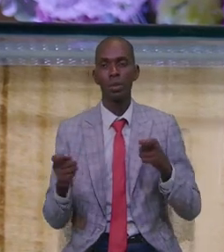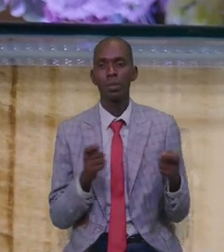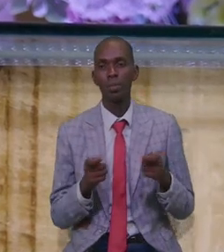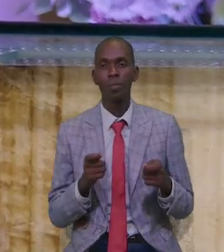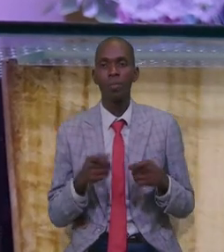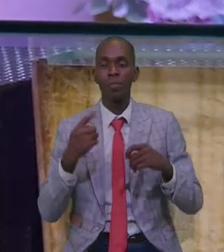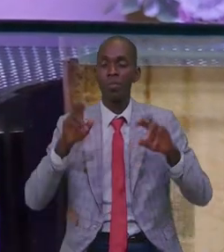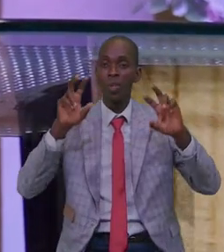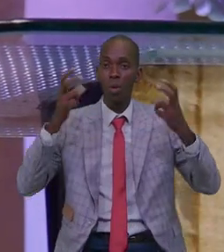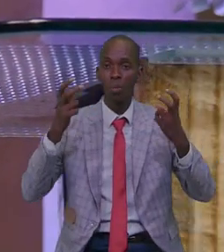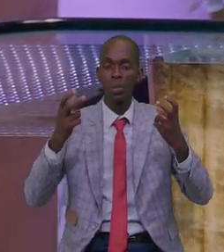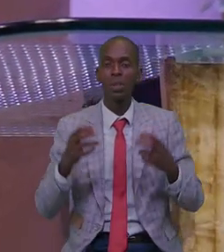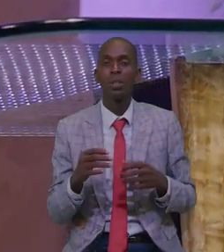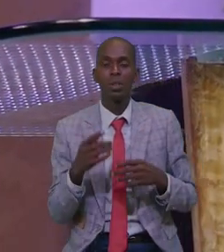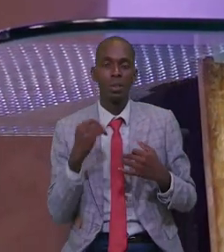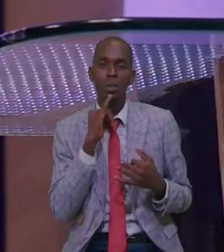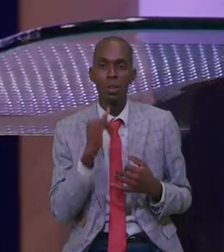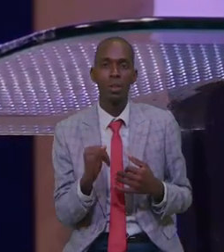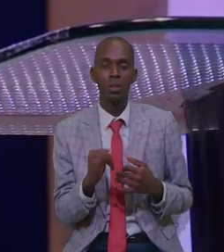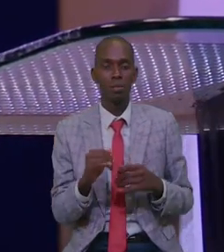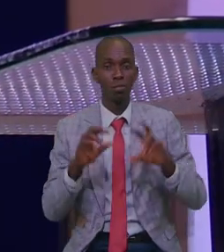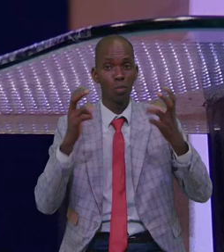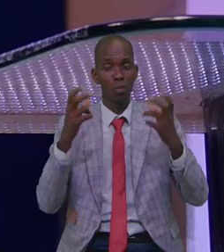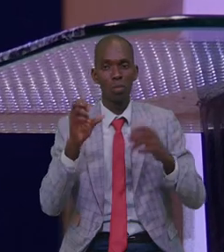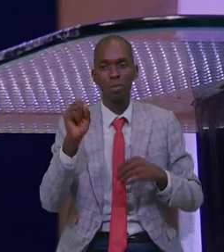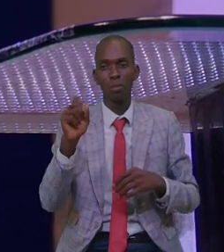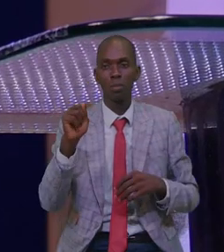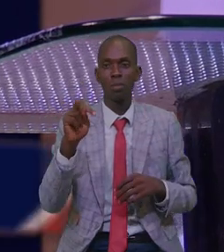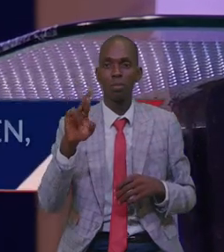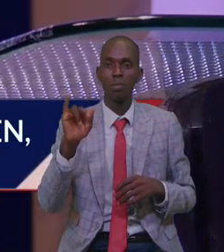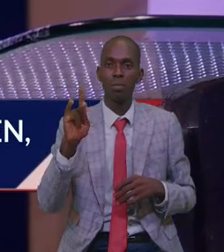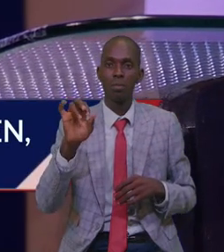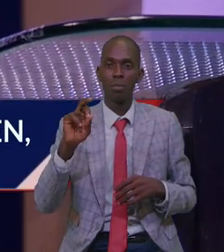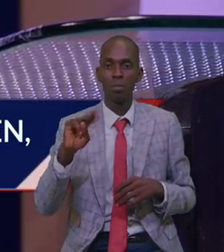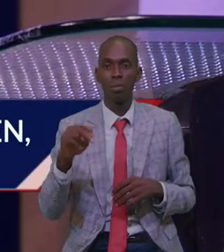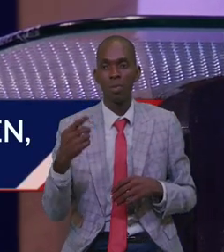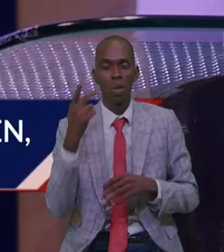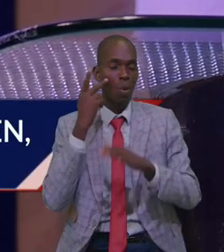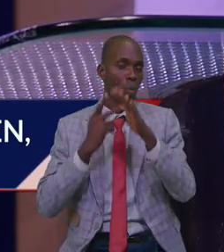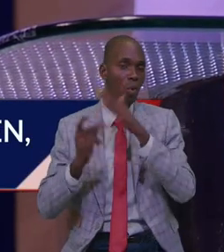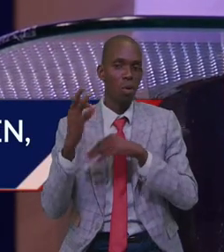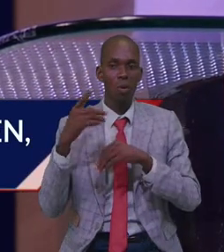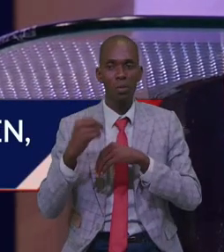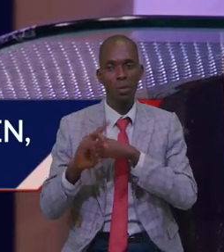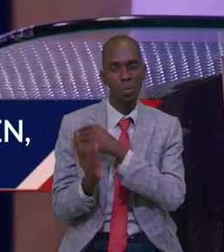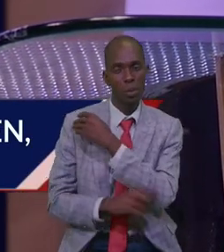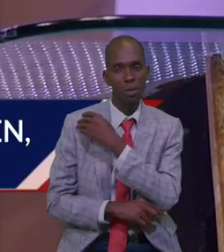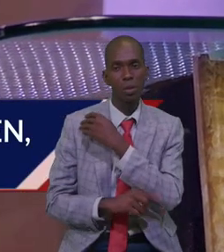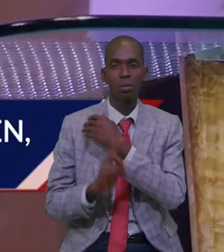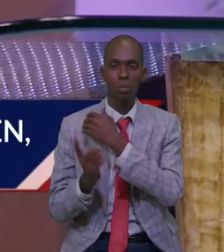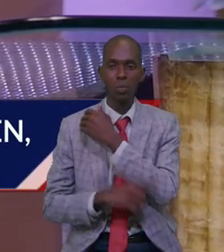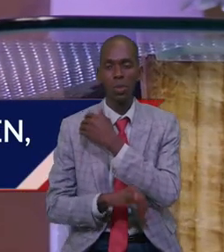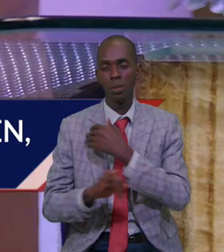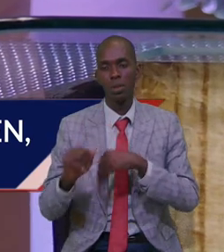The message today, the study today, the striking prophecy of the smiting stone. We're